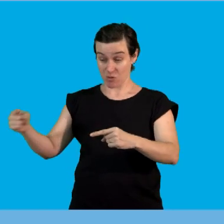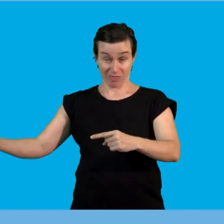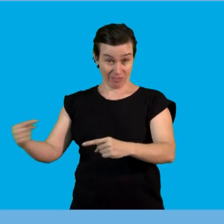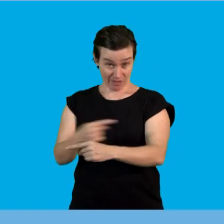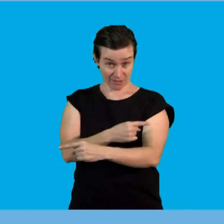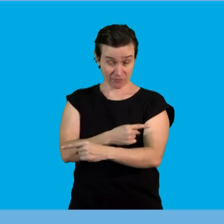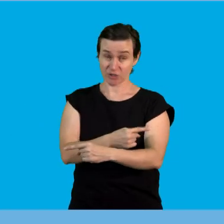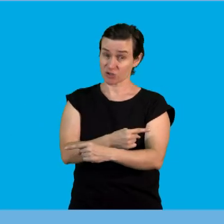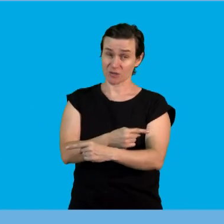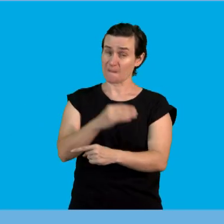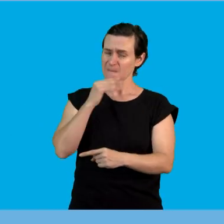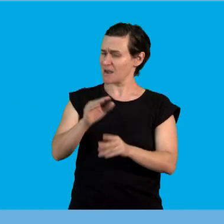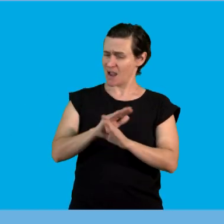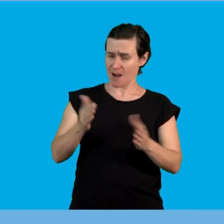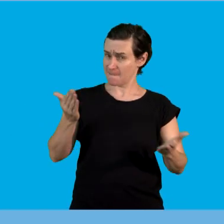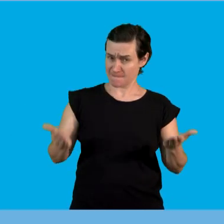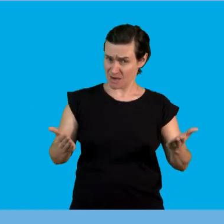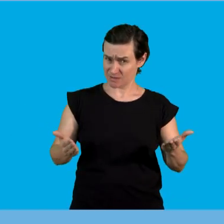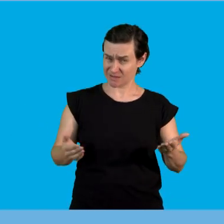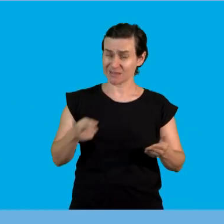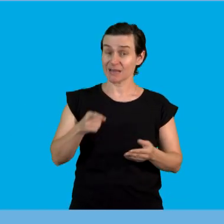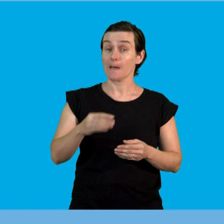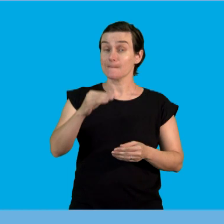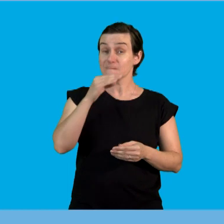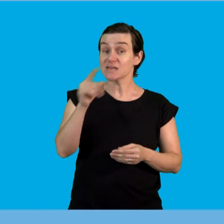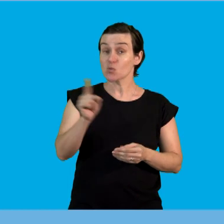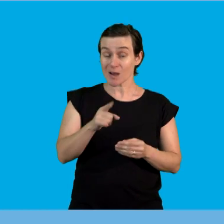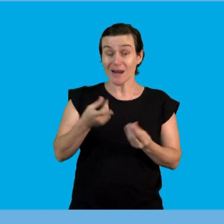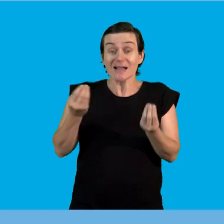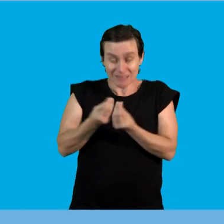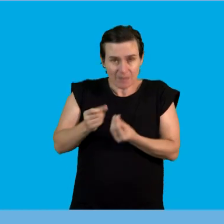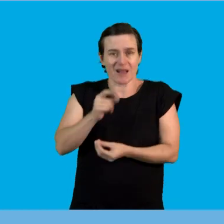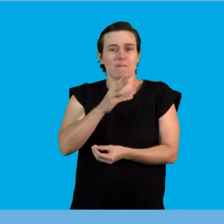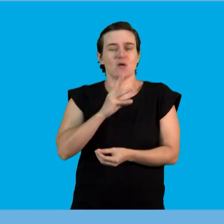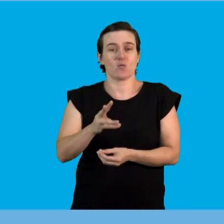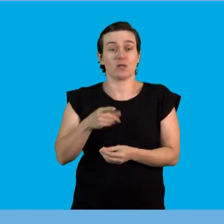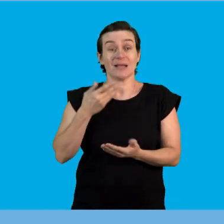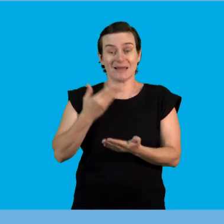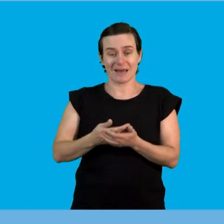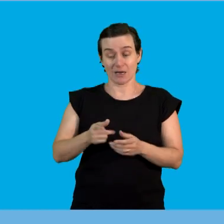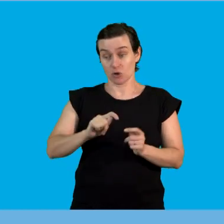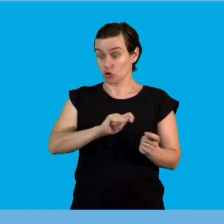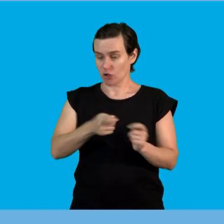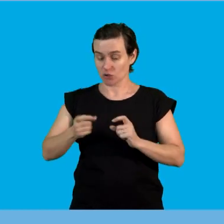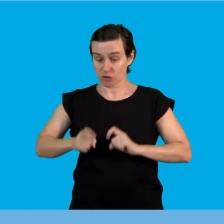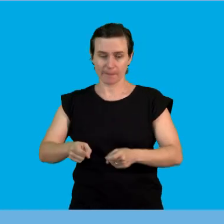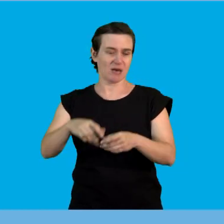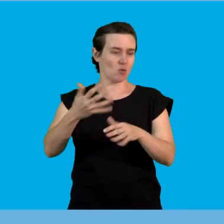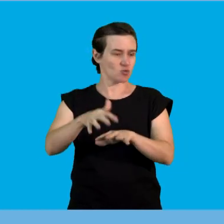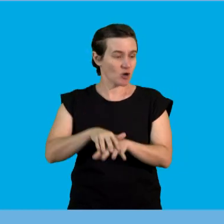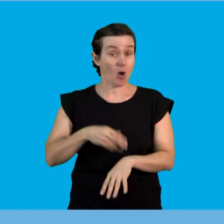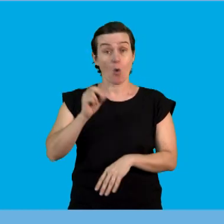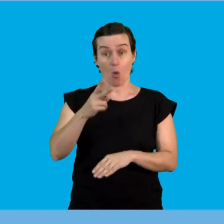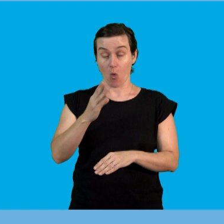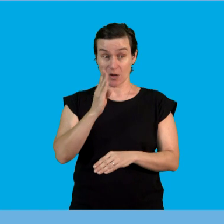direction. So when unbalanced forces act on an object, there is a change in speed and or in direction.